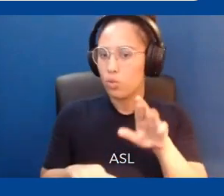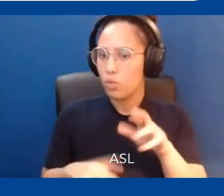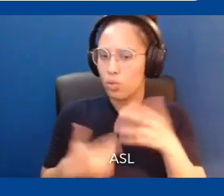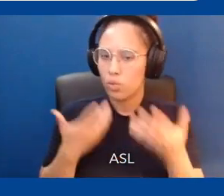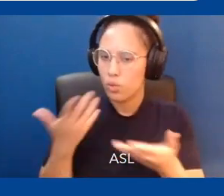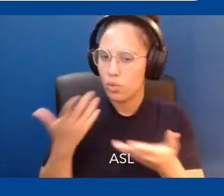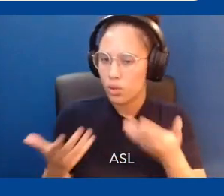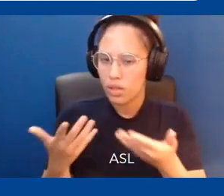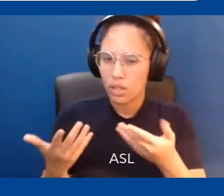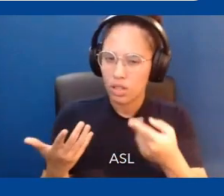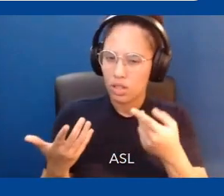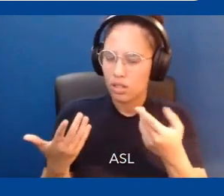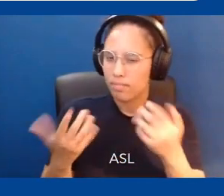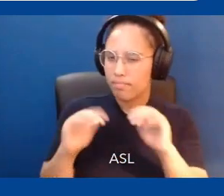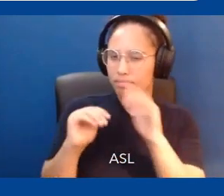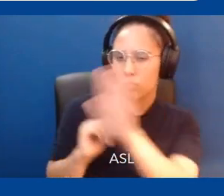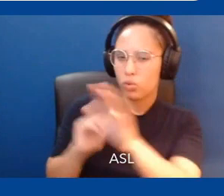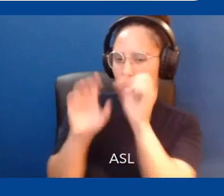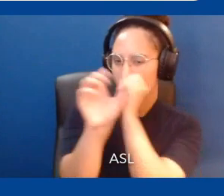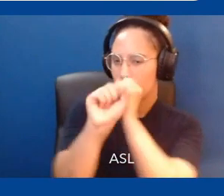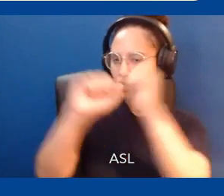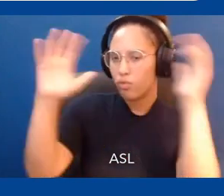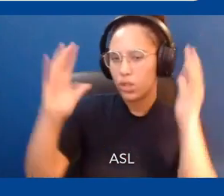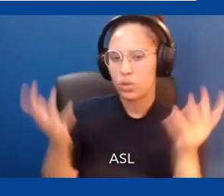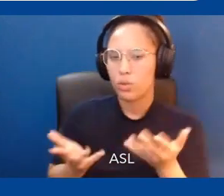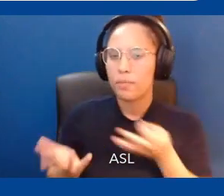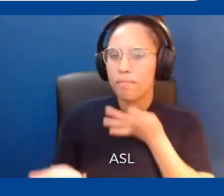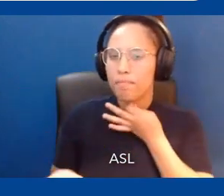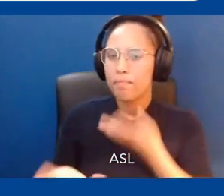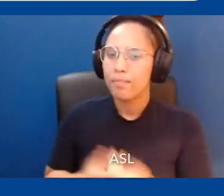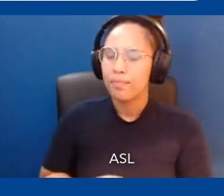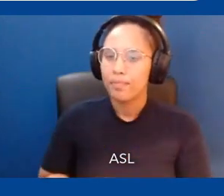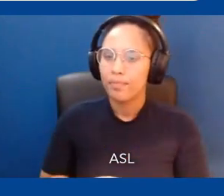do you envision? Yes.